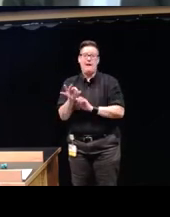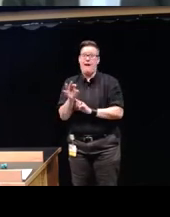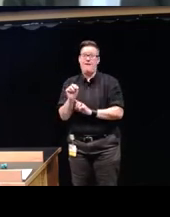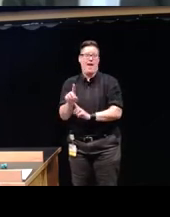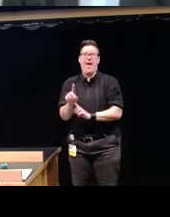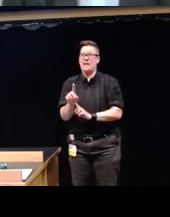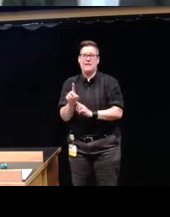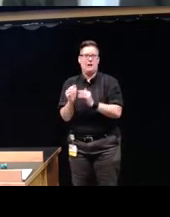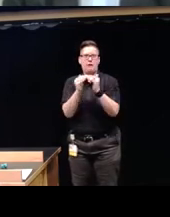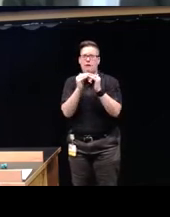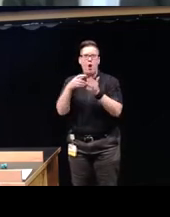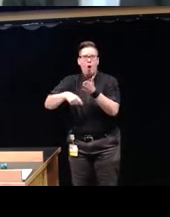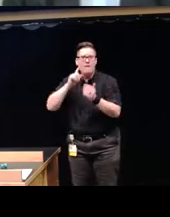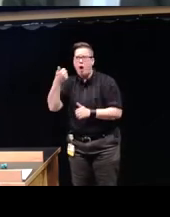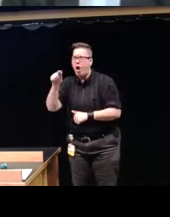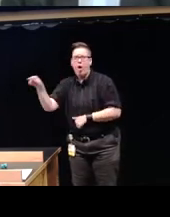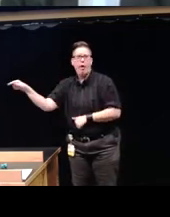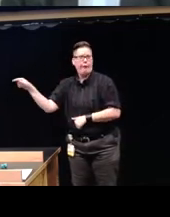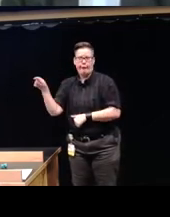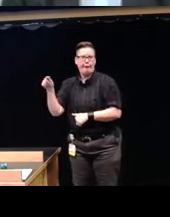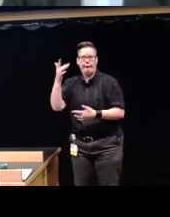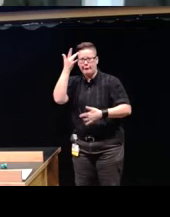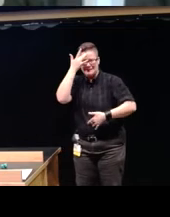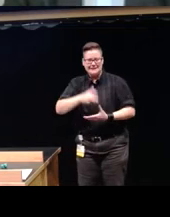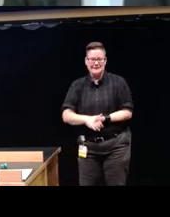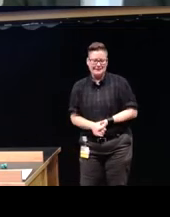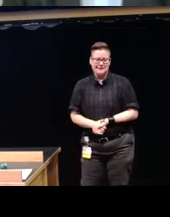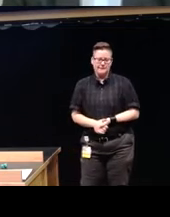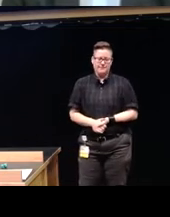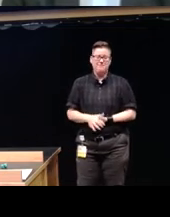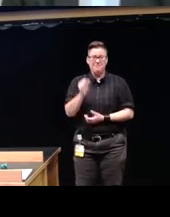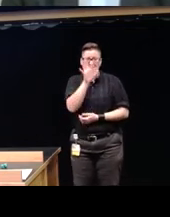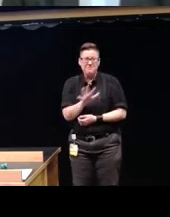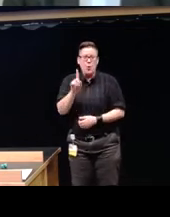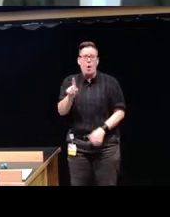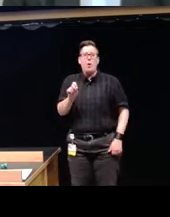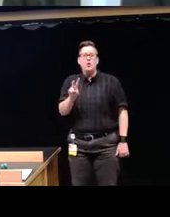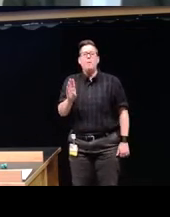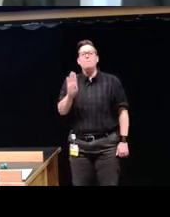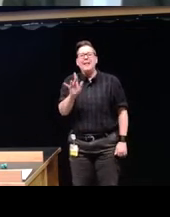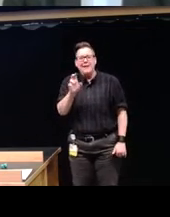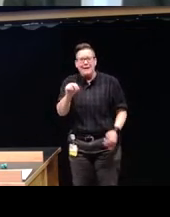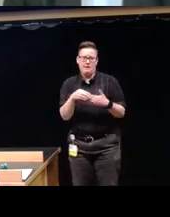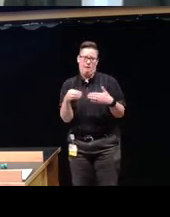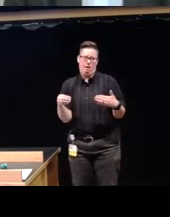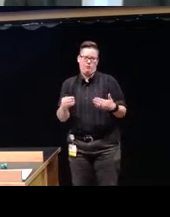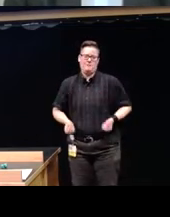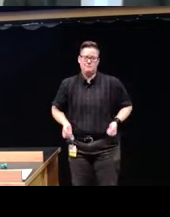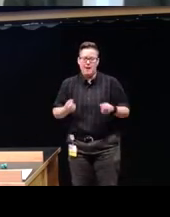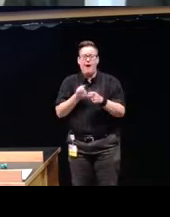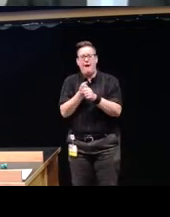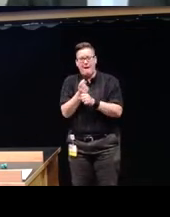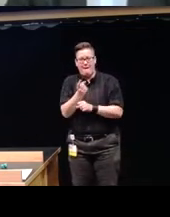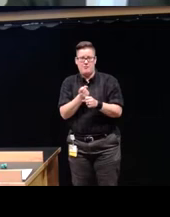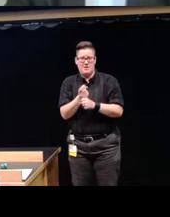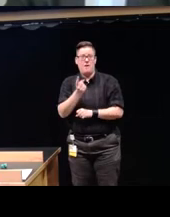other major neuropsychiatric conditions. And this estimate of $1.2 billion spent annually